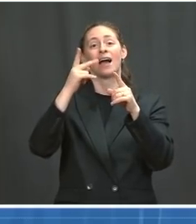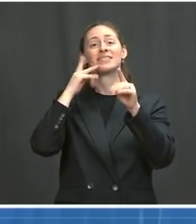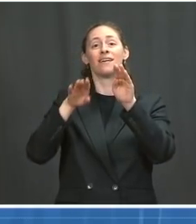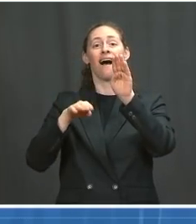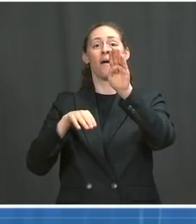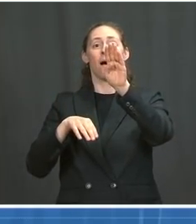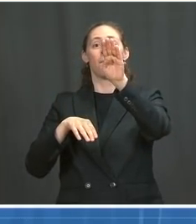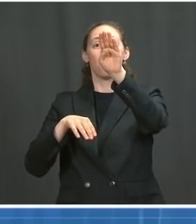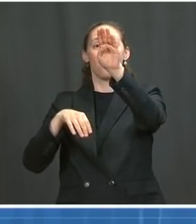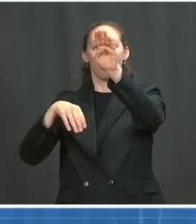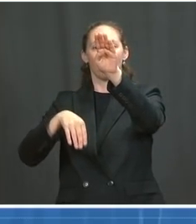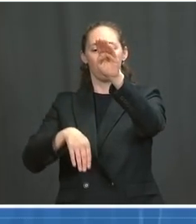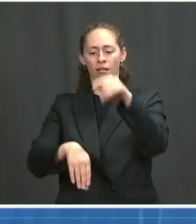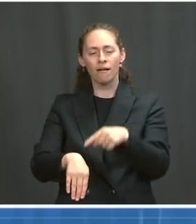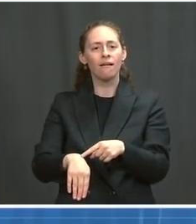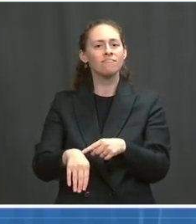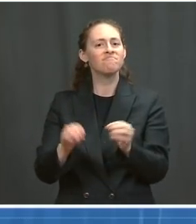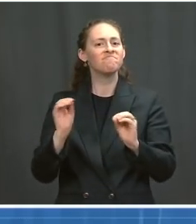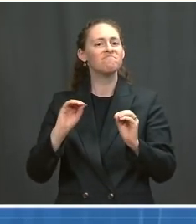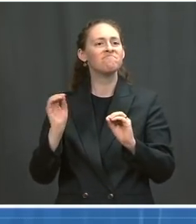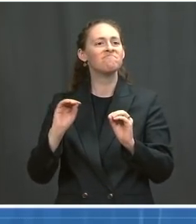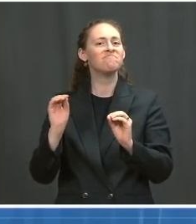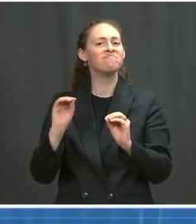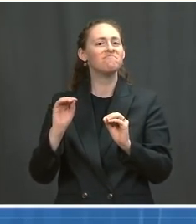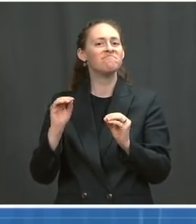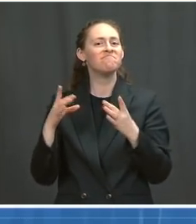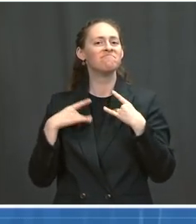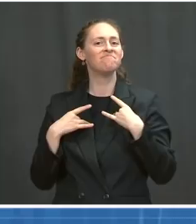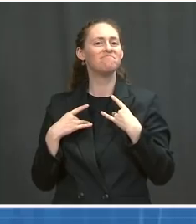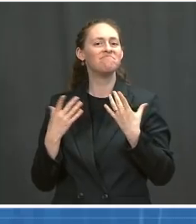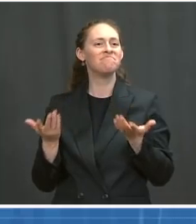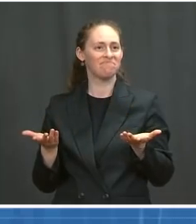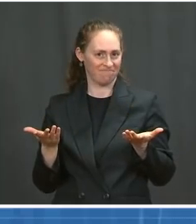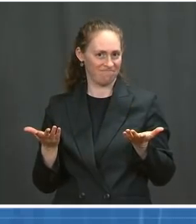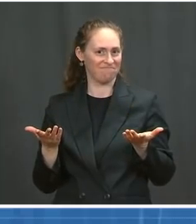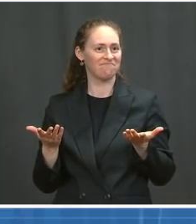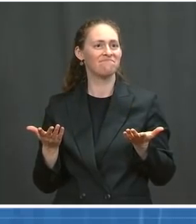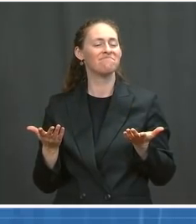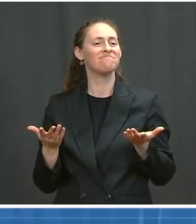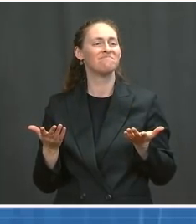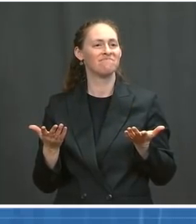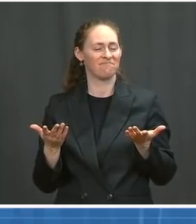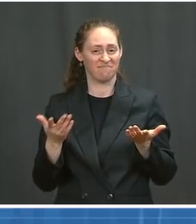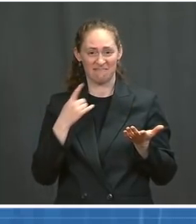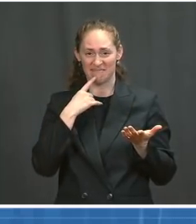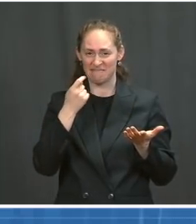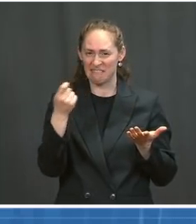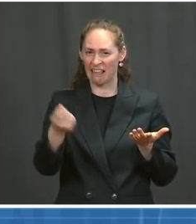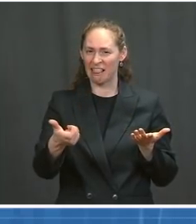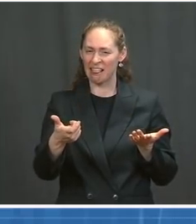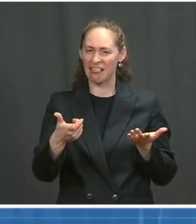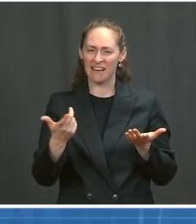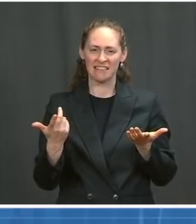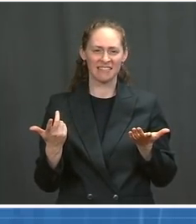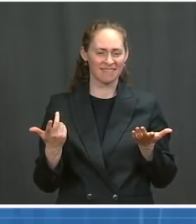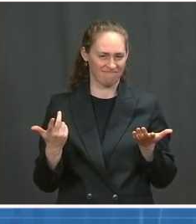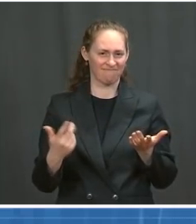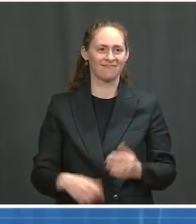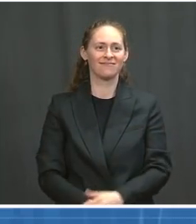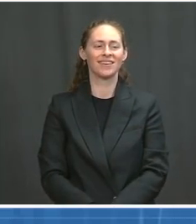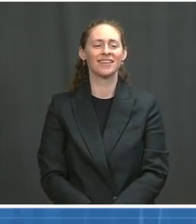the cases came down to a literally minimal number, with new cases on a 7-day rolling average